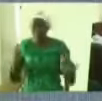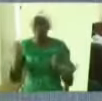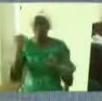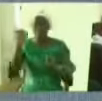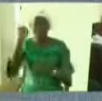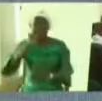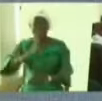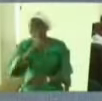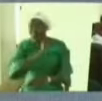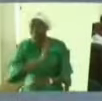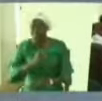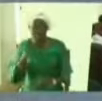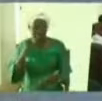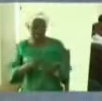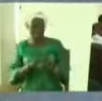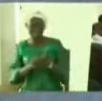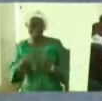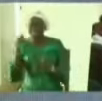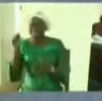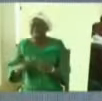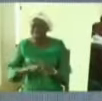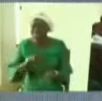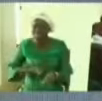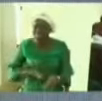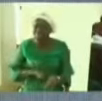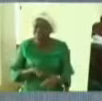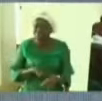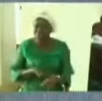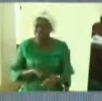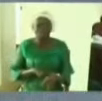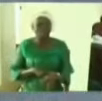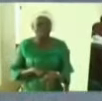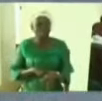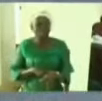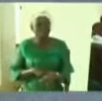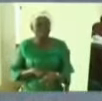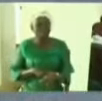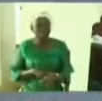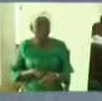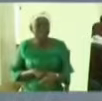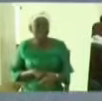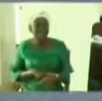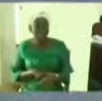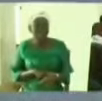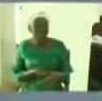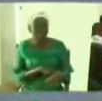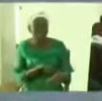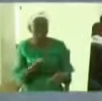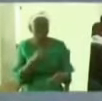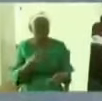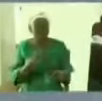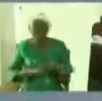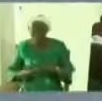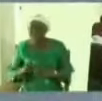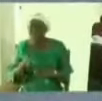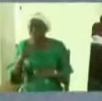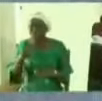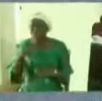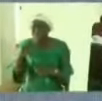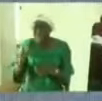each time they came against them, they were defeated. So they decided, no more